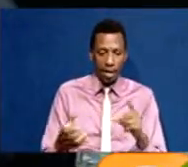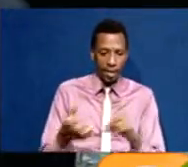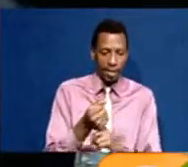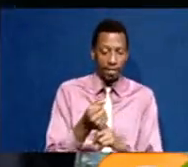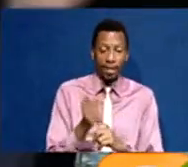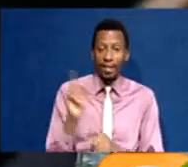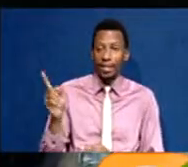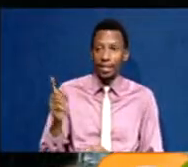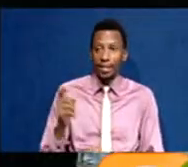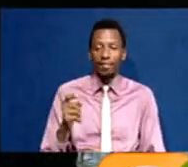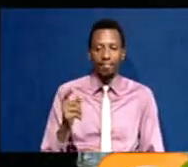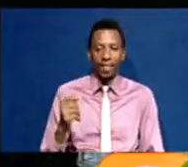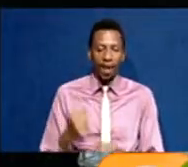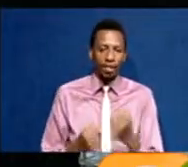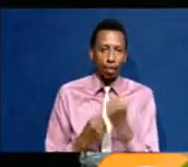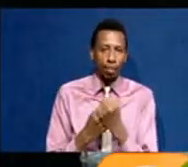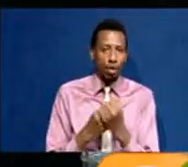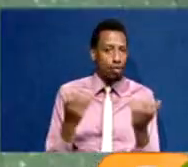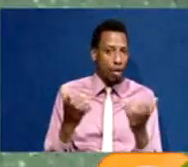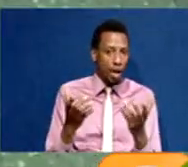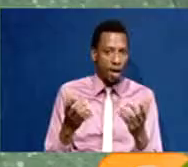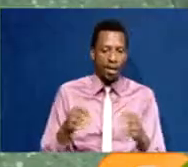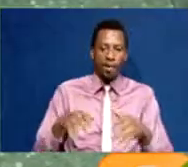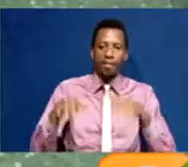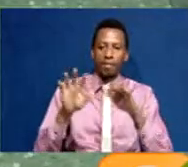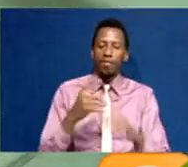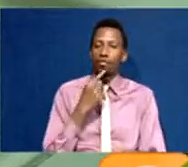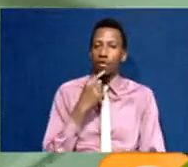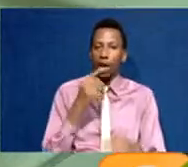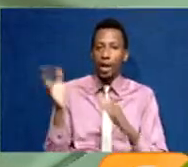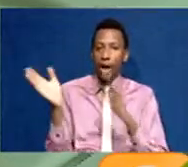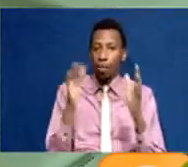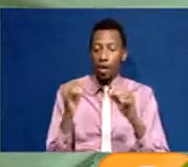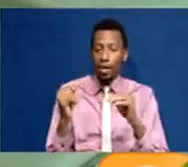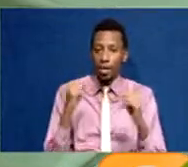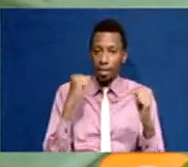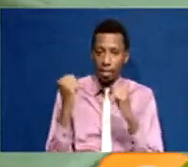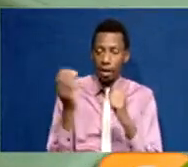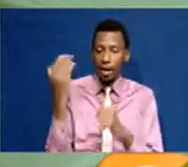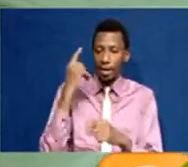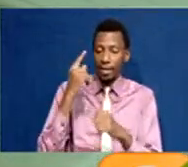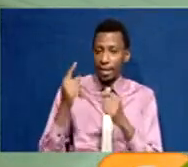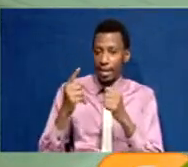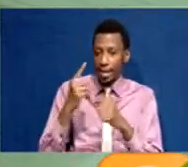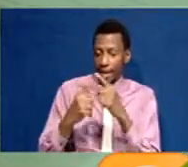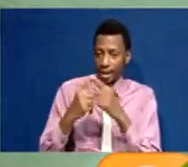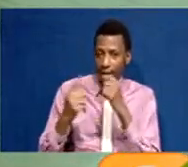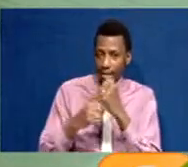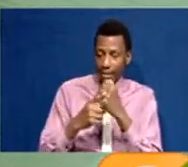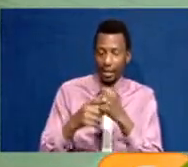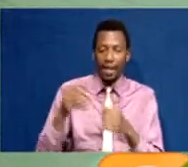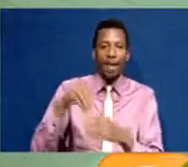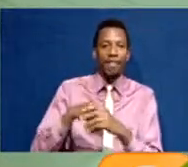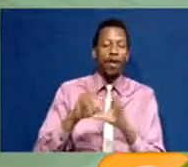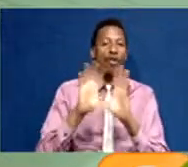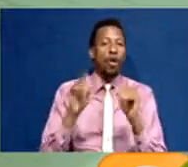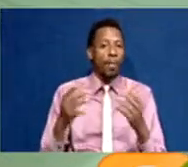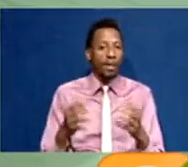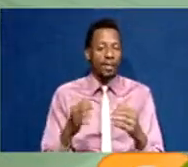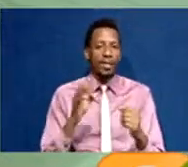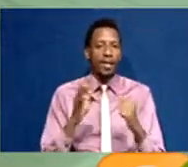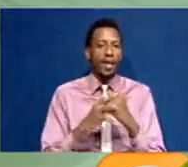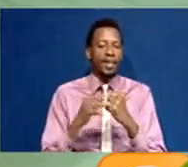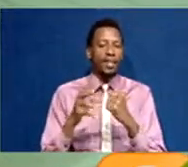shot in the arm from the Lake Turkana Wind Power, which in the last 6 years has invested a total of 875